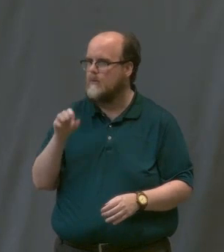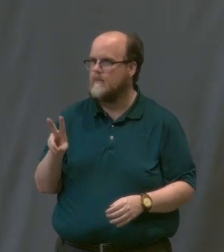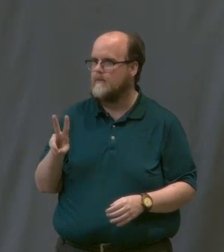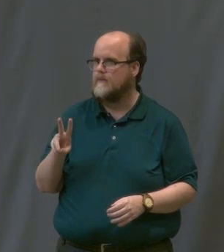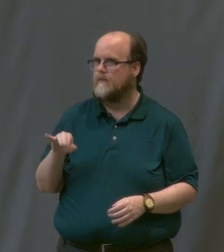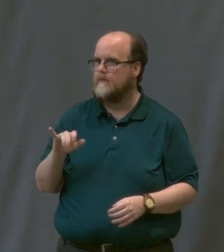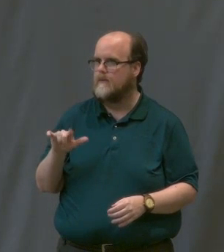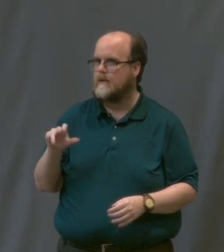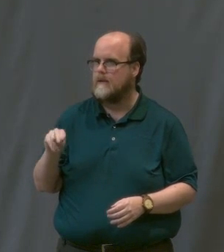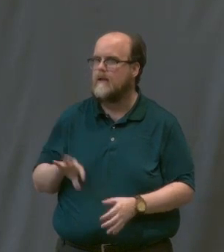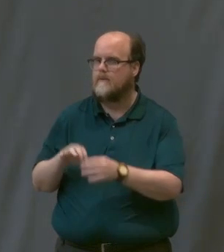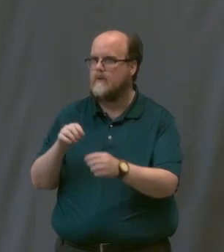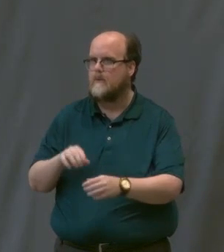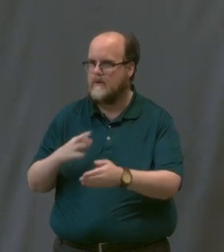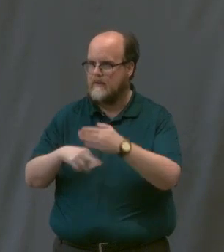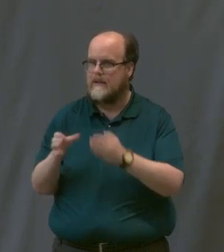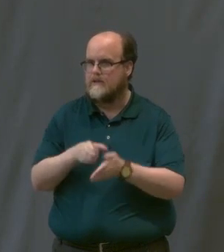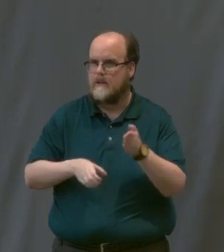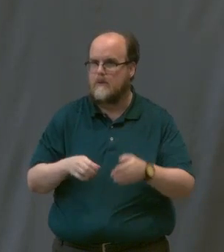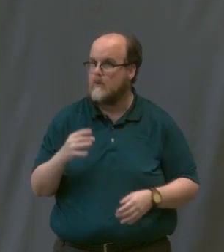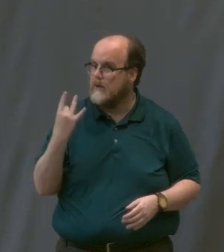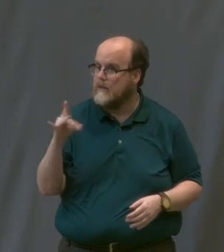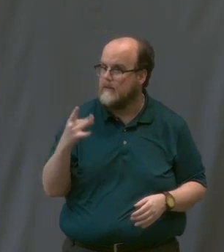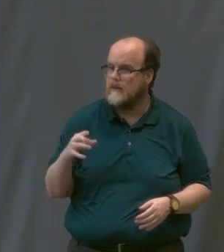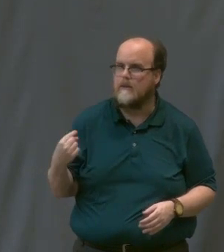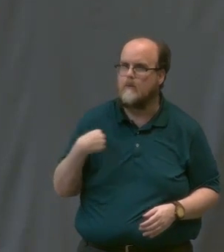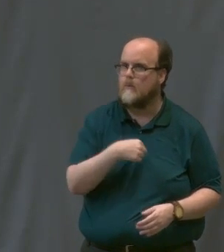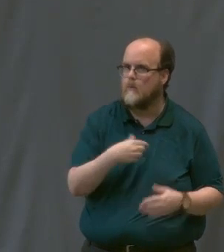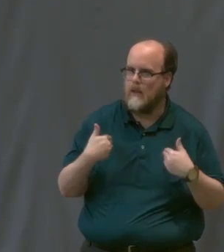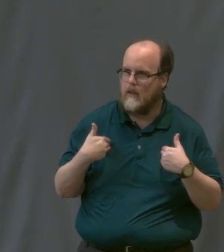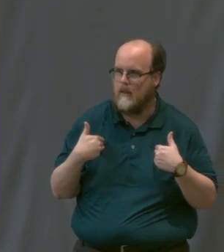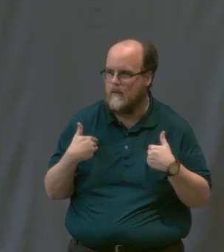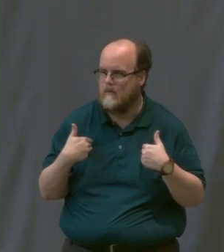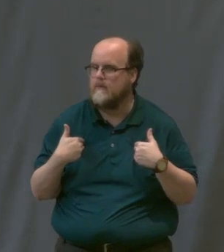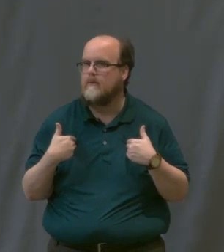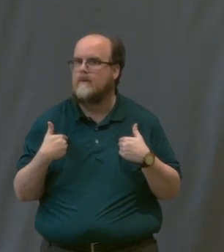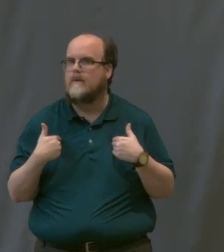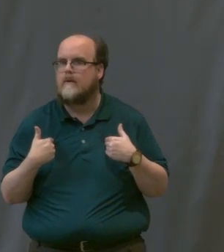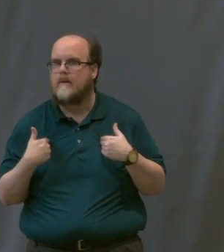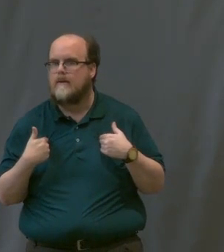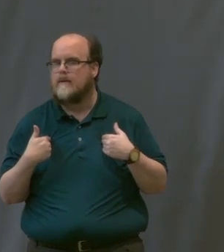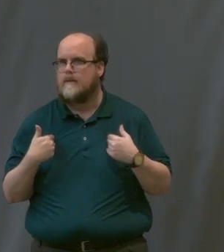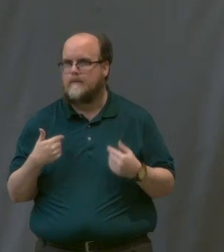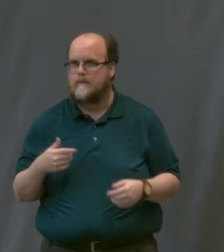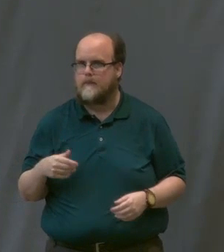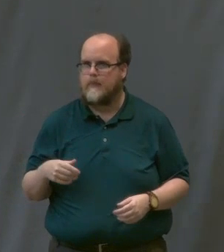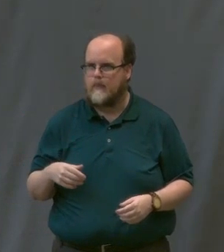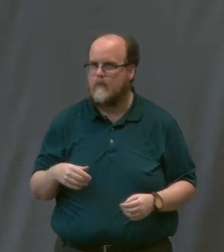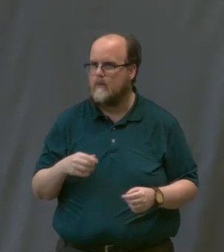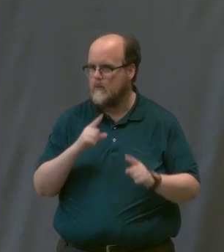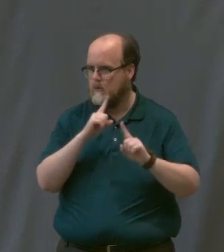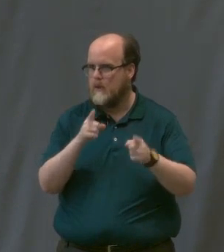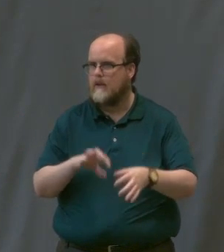of the book of Revelation. And in chapter 18, we have what is basically the response